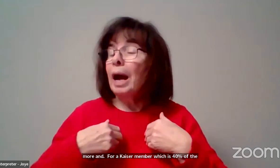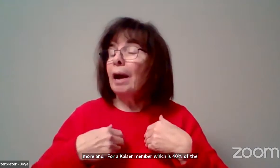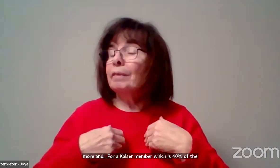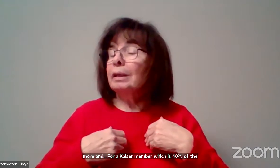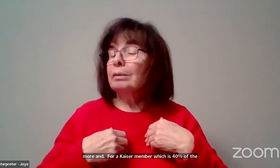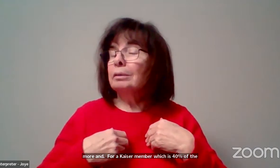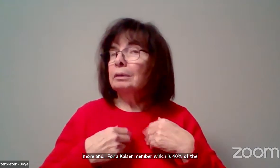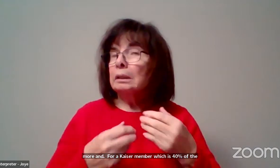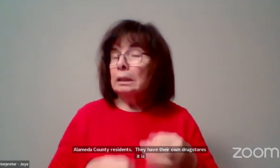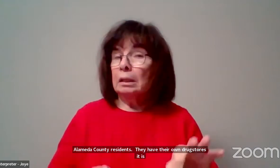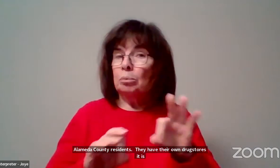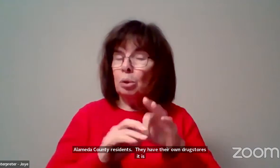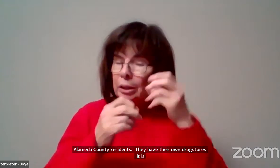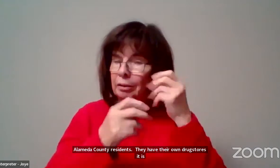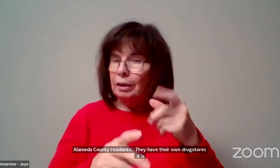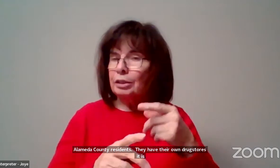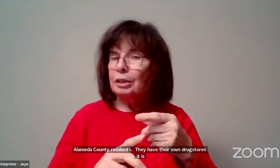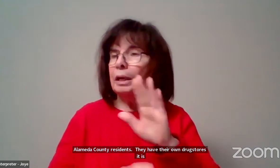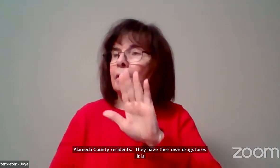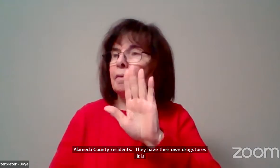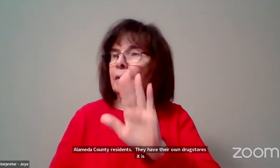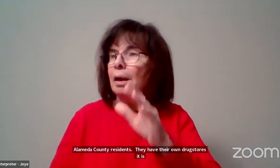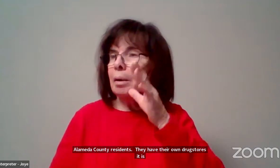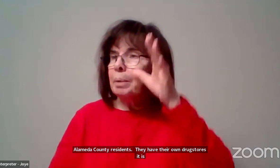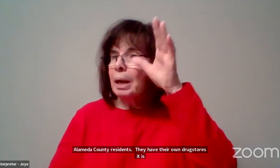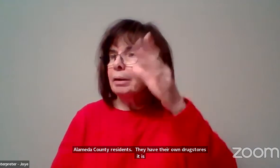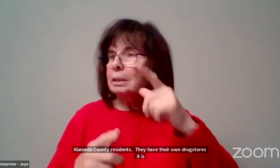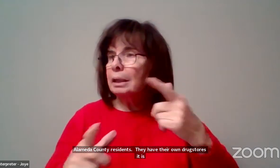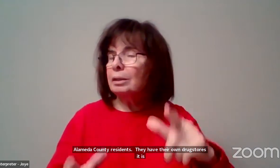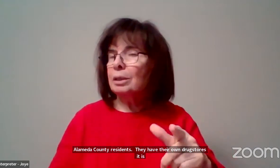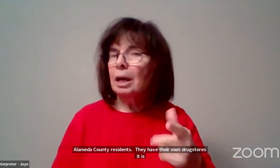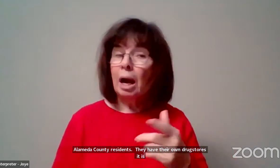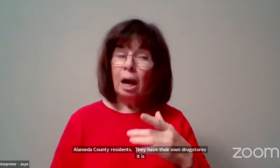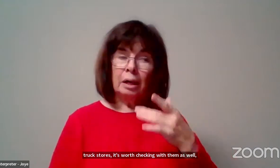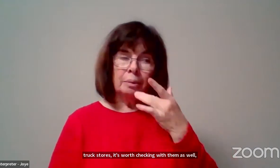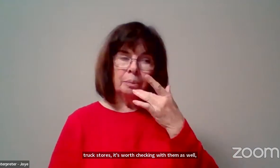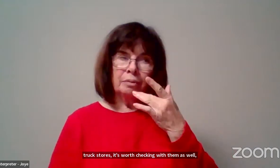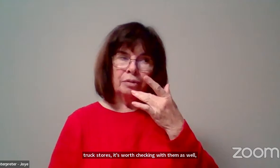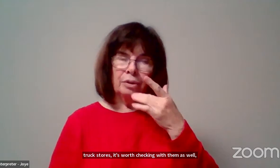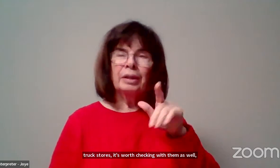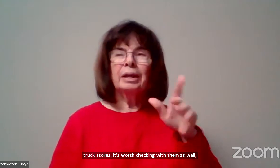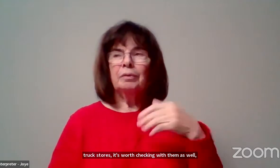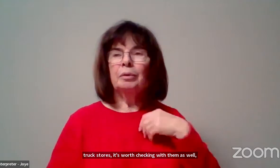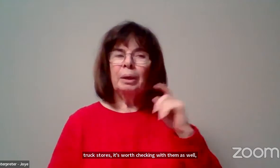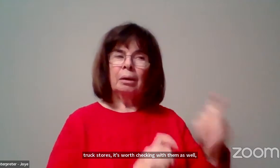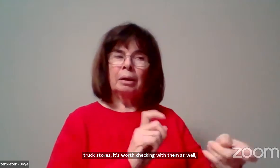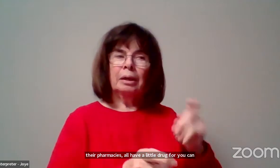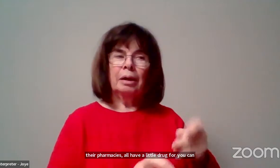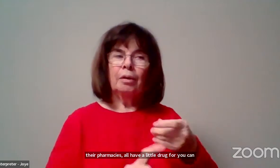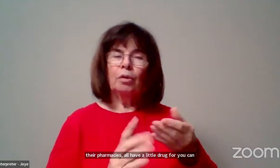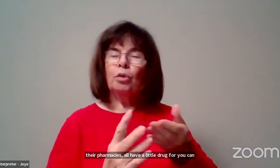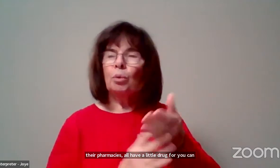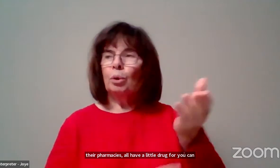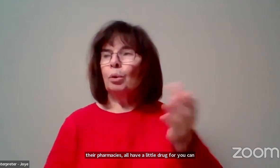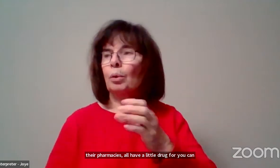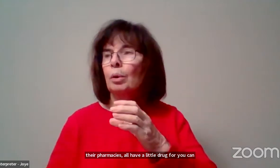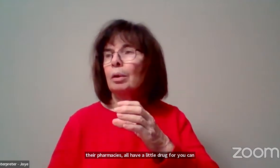So I'd way rather see it being given out by community clinics than those of us who